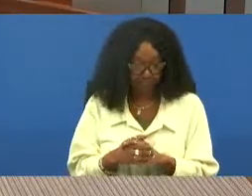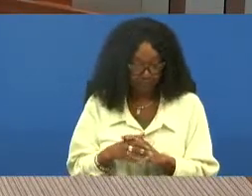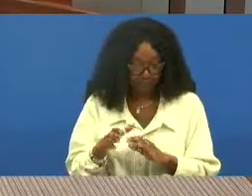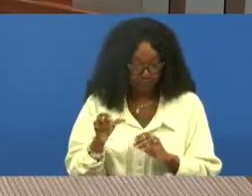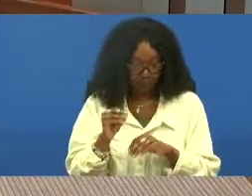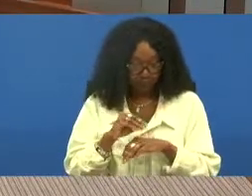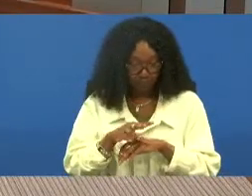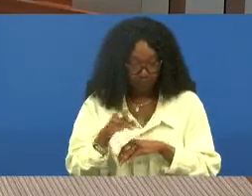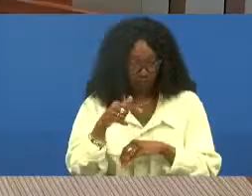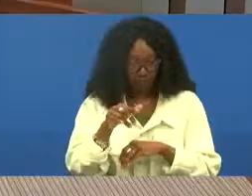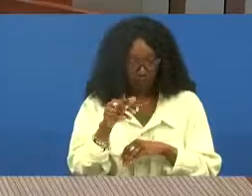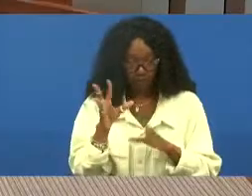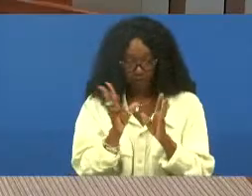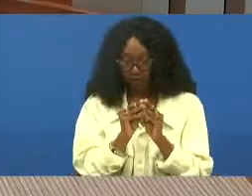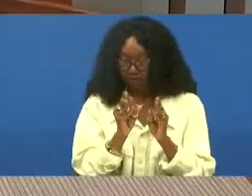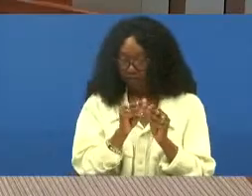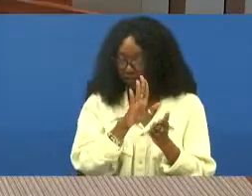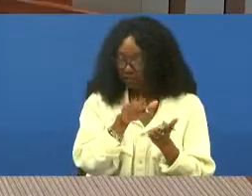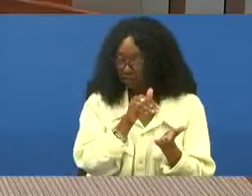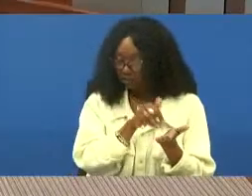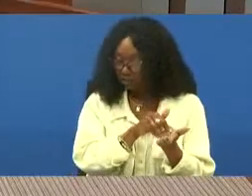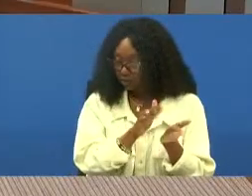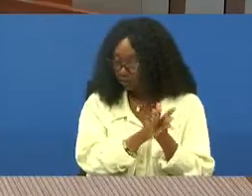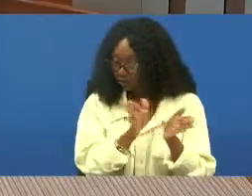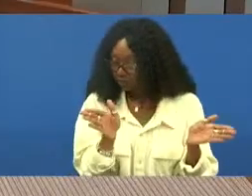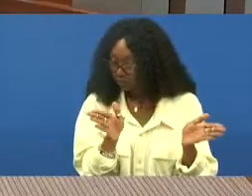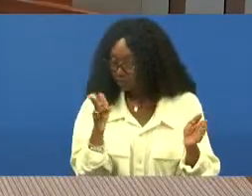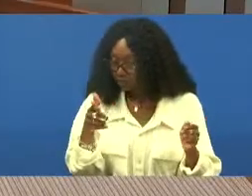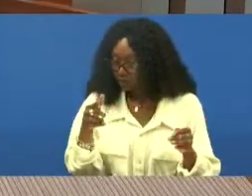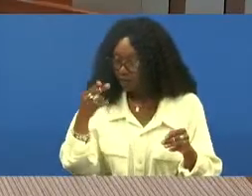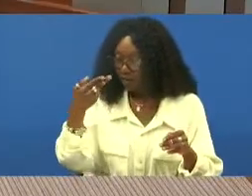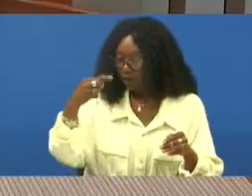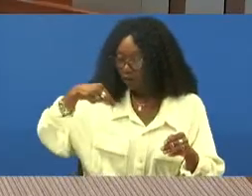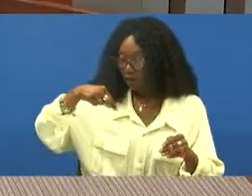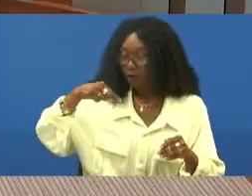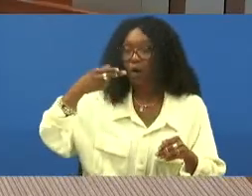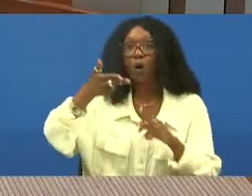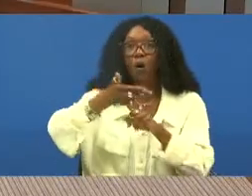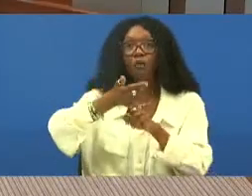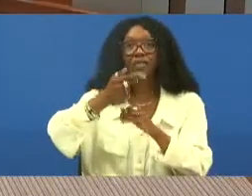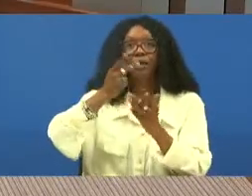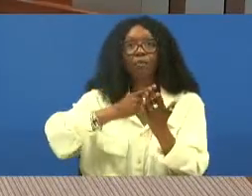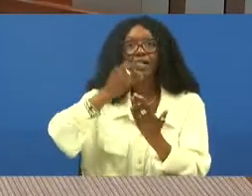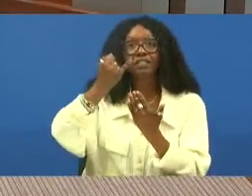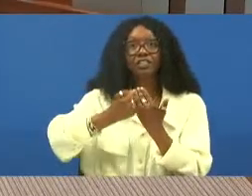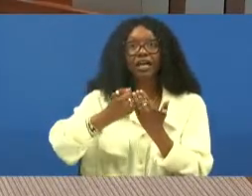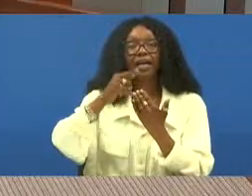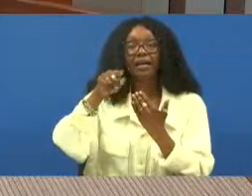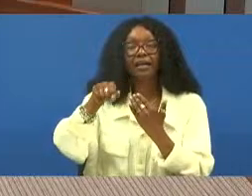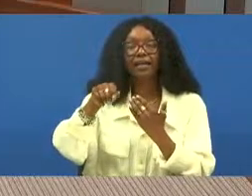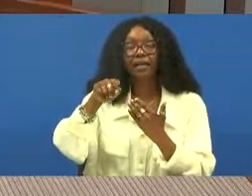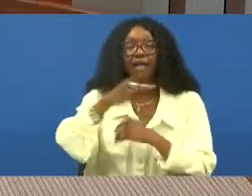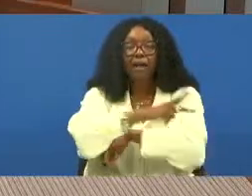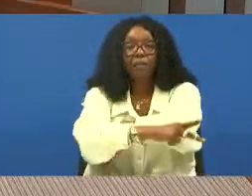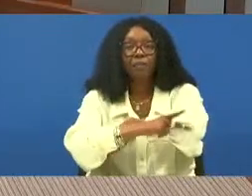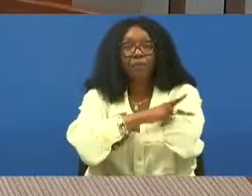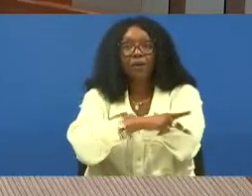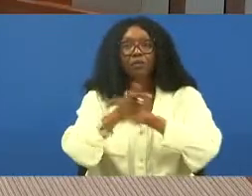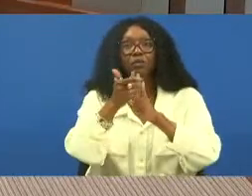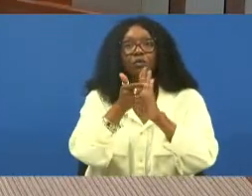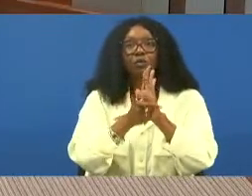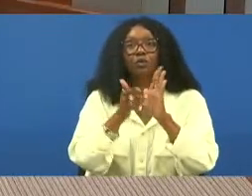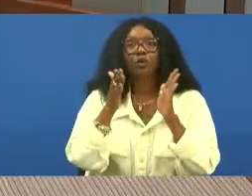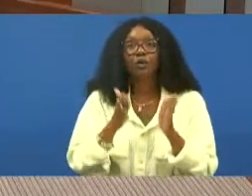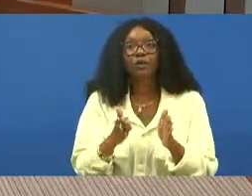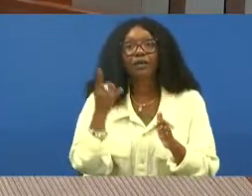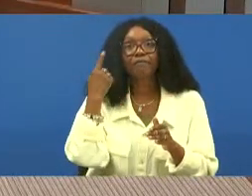for the Baton Rouge Convention Center expansion and headquarter hotel development project, and authorizing the parish attorney and its special legal counsel for the project